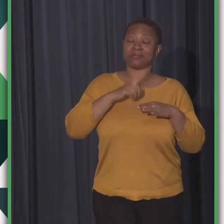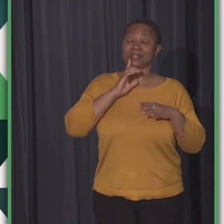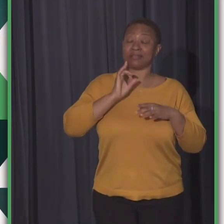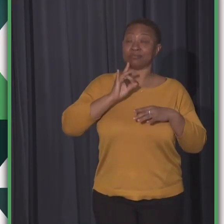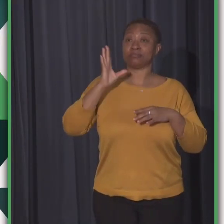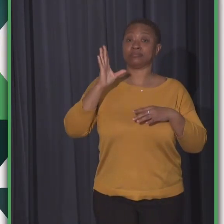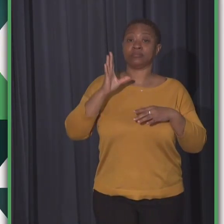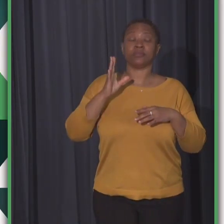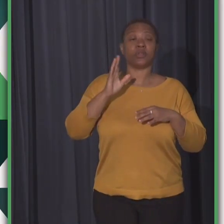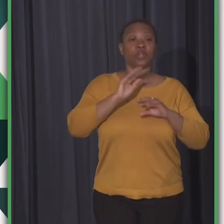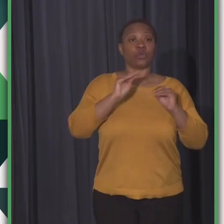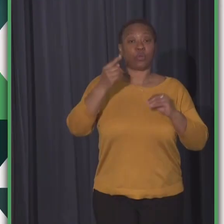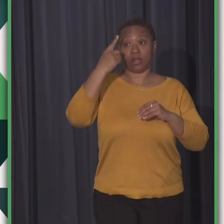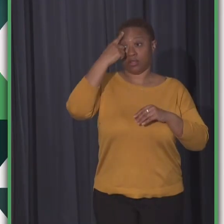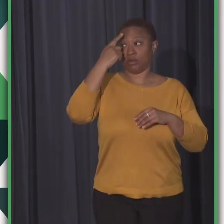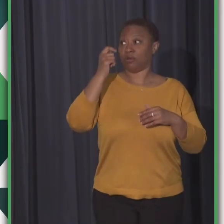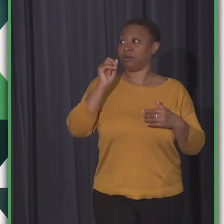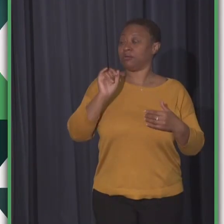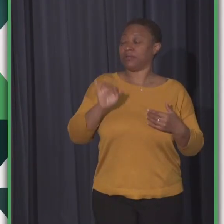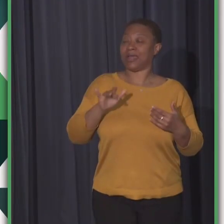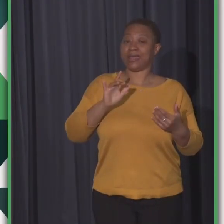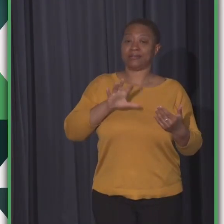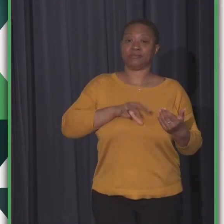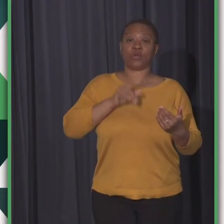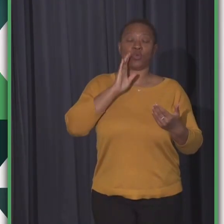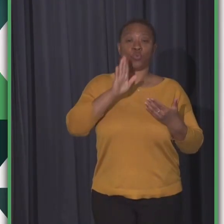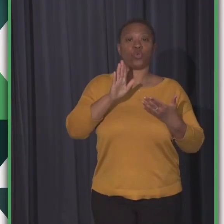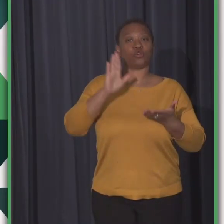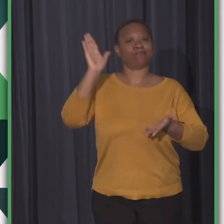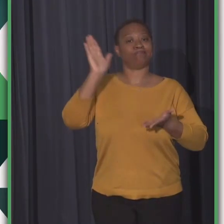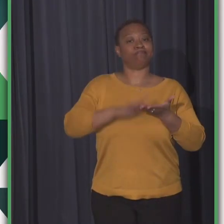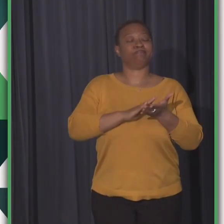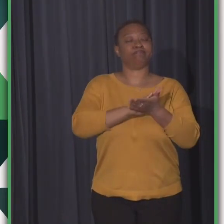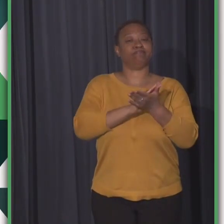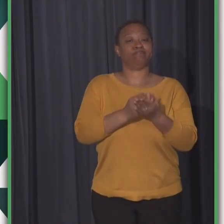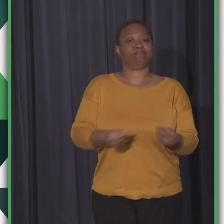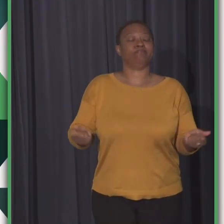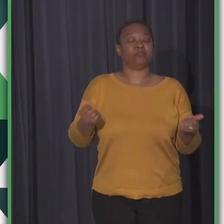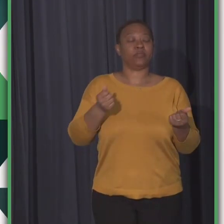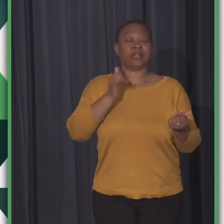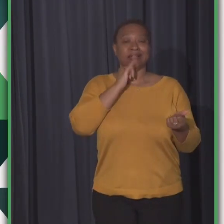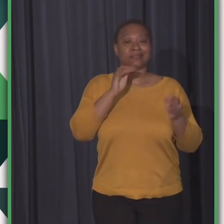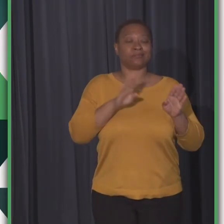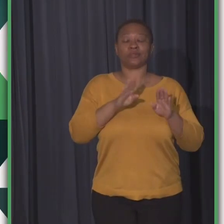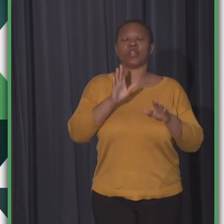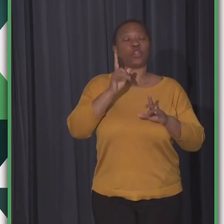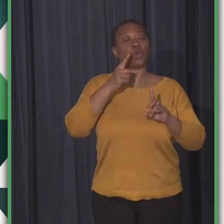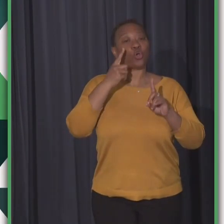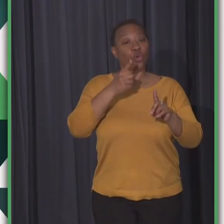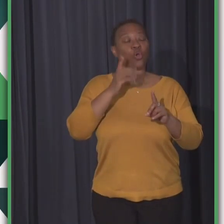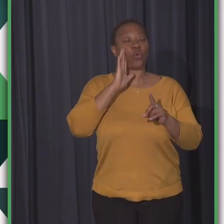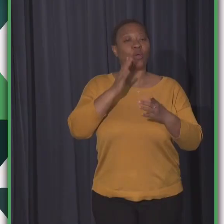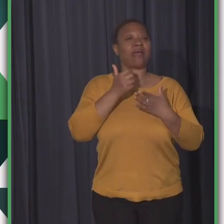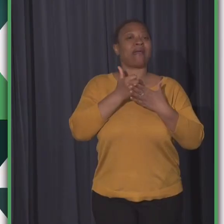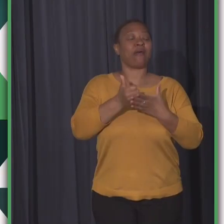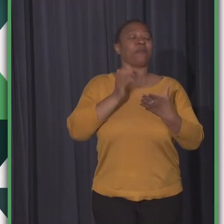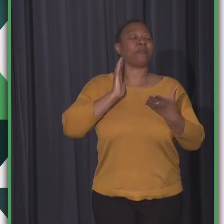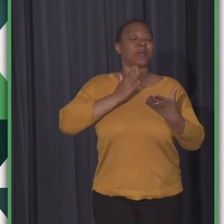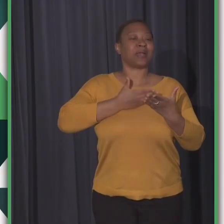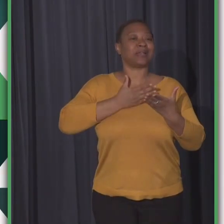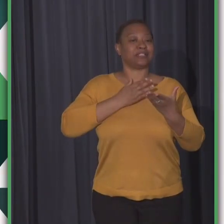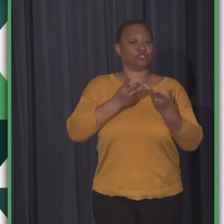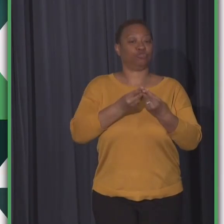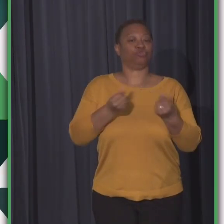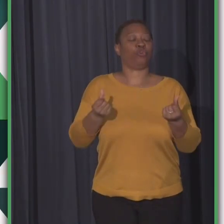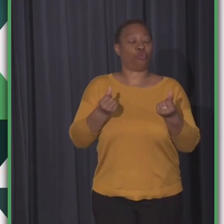thought that the implementation of body-worn cameras would eliminate misconduct. The goal was that it would help us adjudicate misconduct. Right. And I think it has